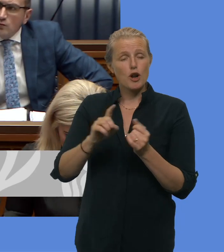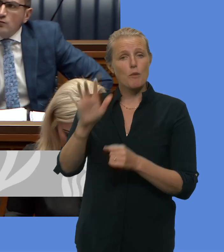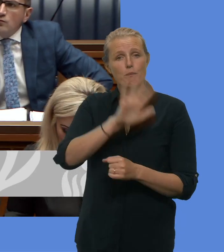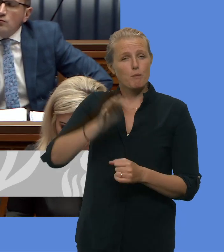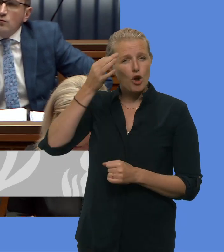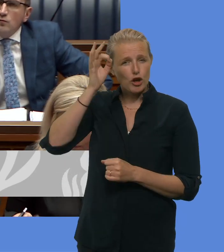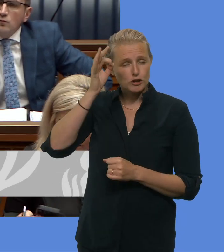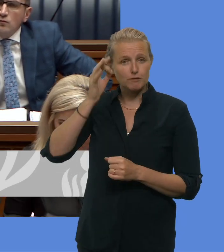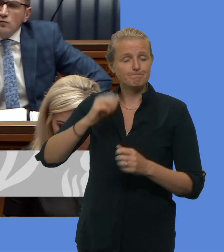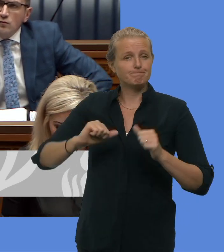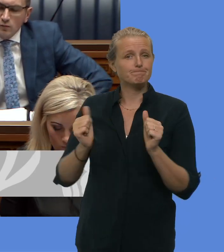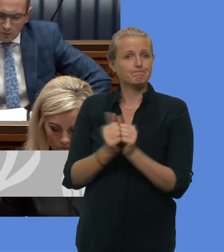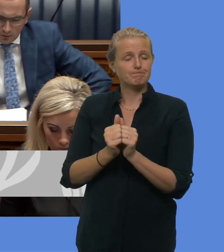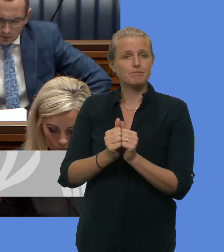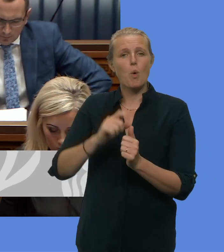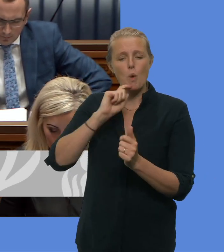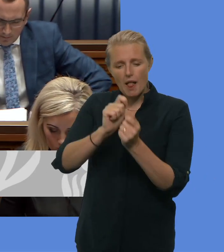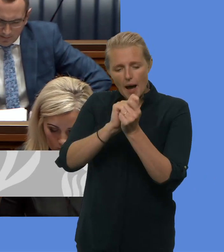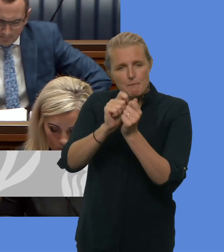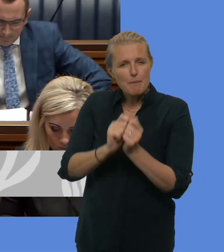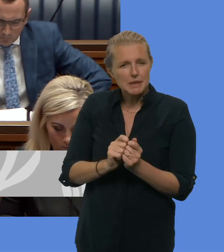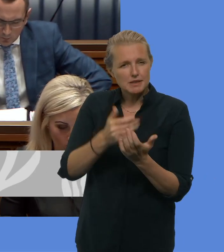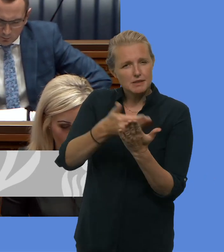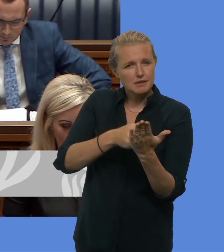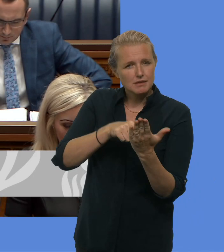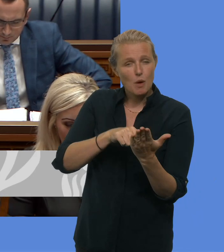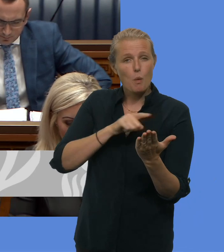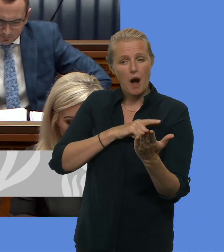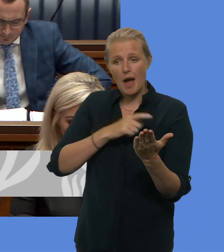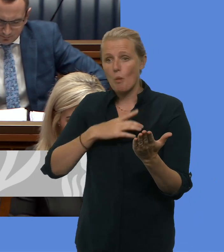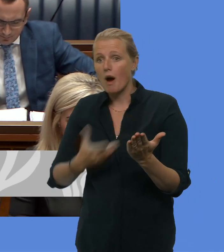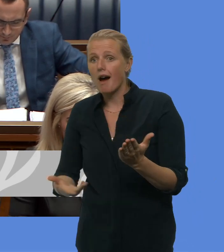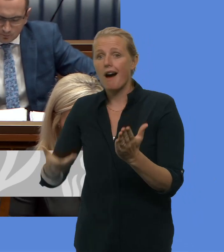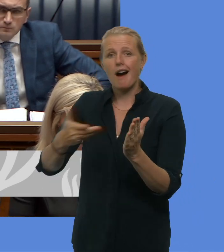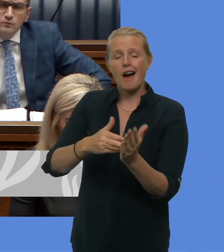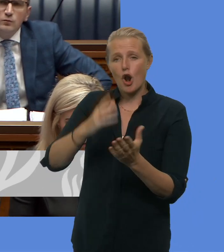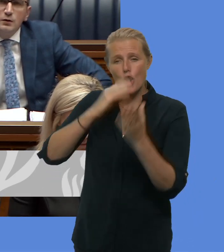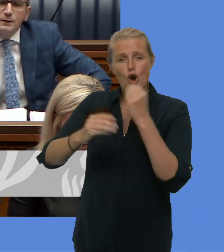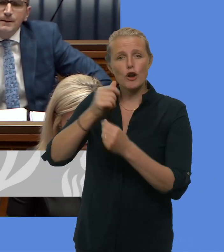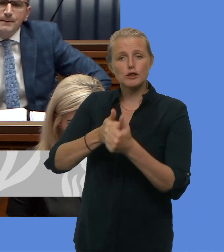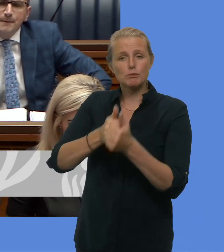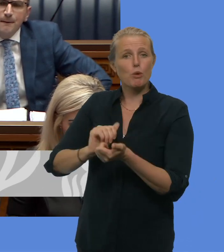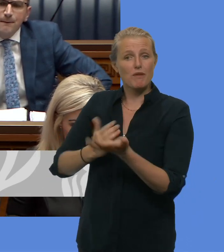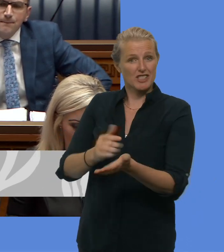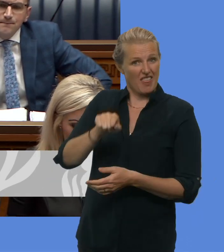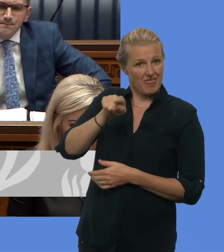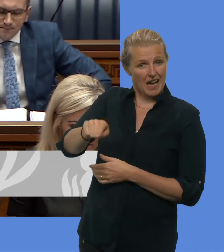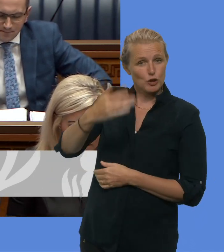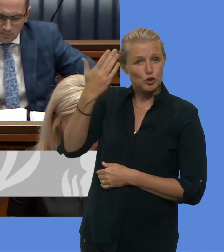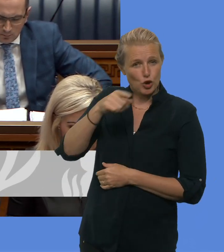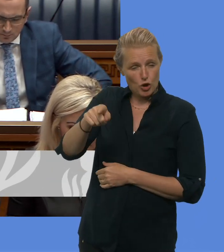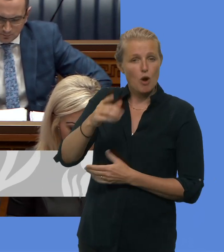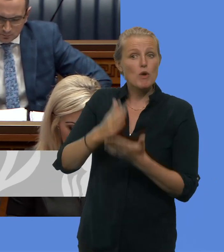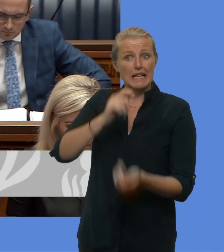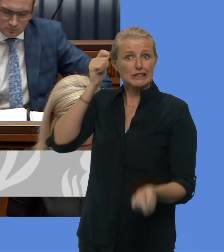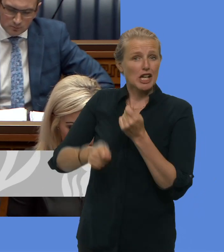to treat amendments to facilitate the inclusion of enhanced learning support provision at the school as a non-material